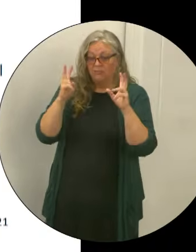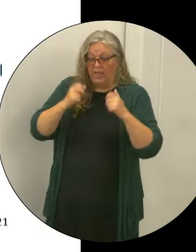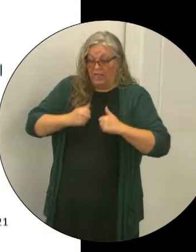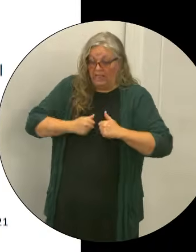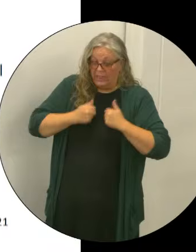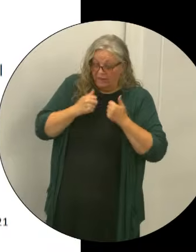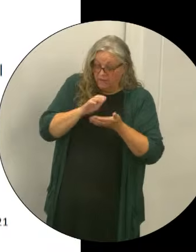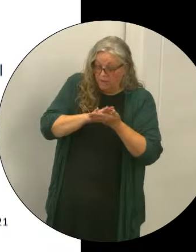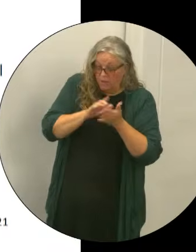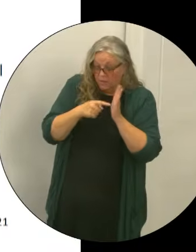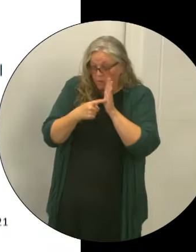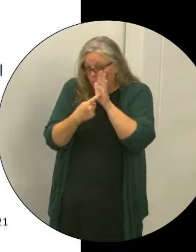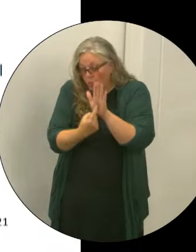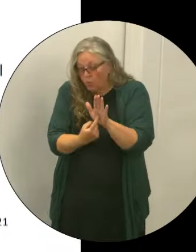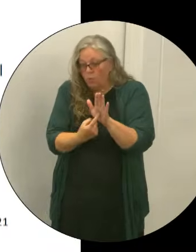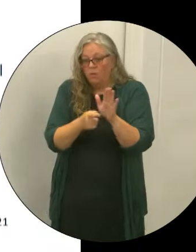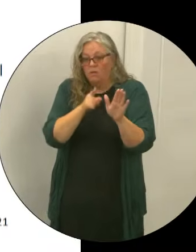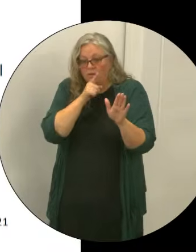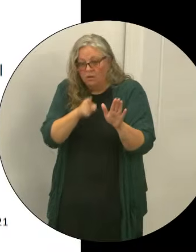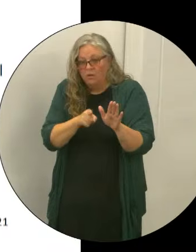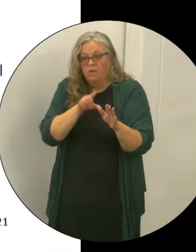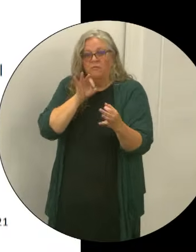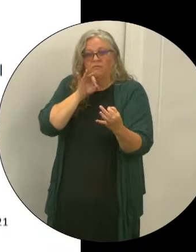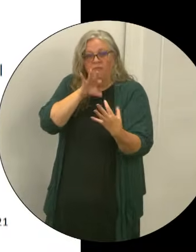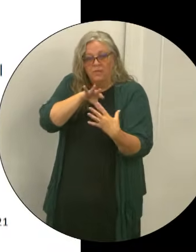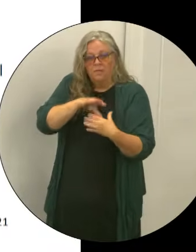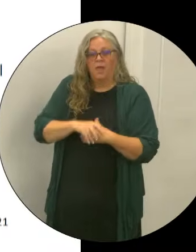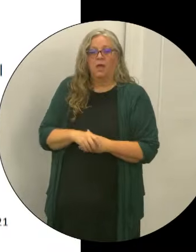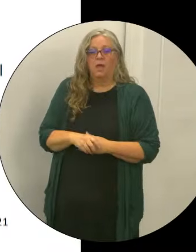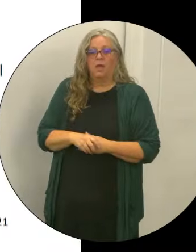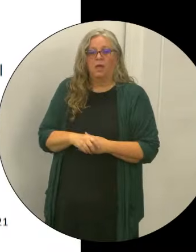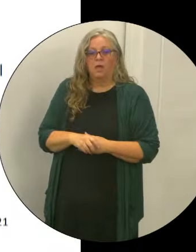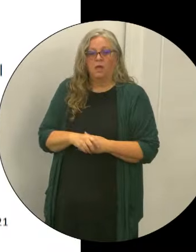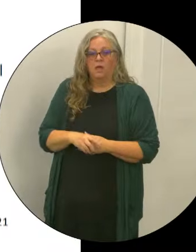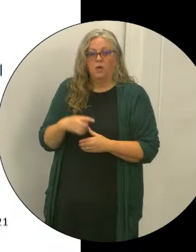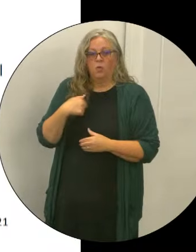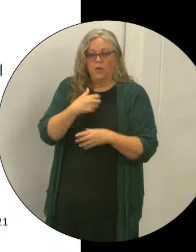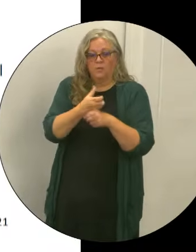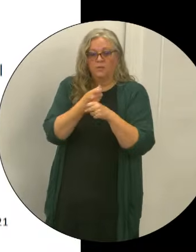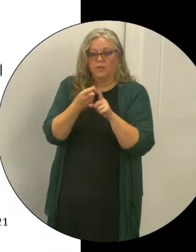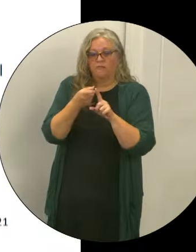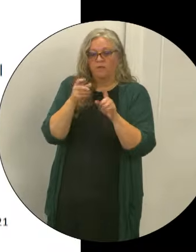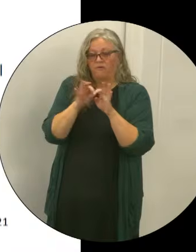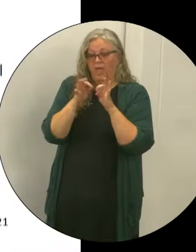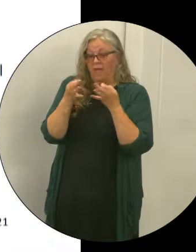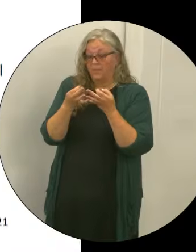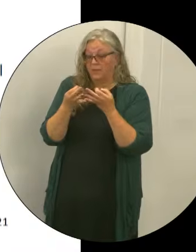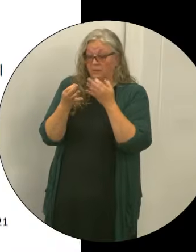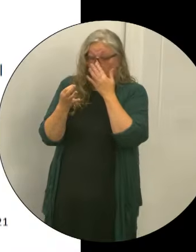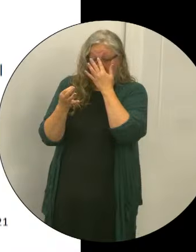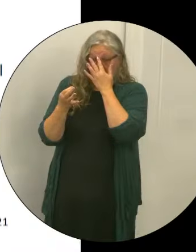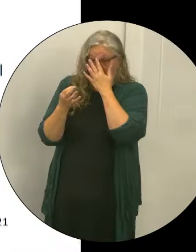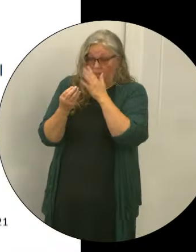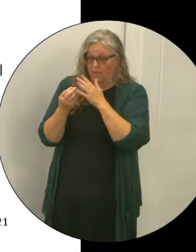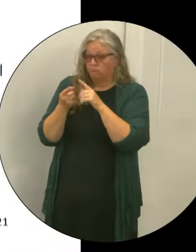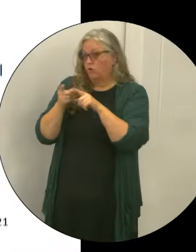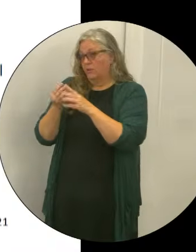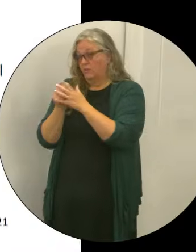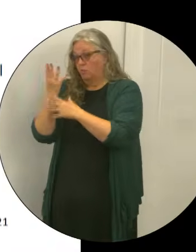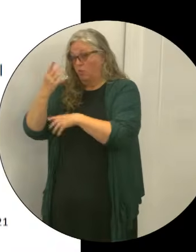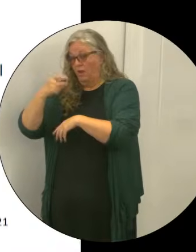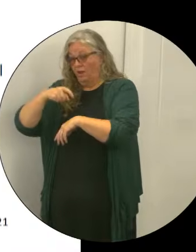reflect authentic feedback we received from the families this spring is